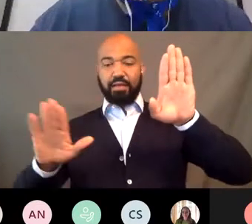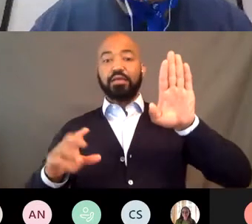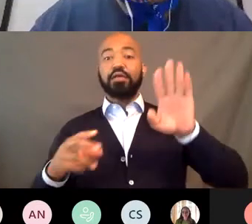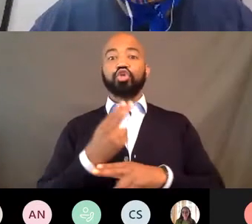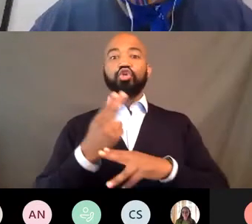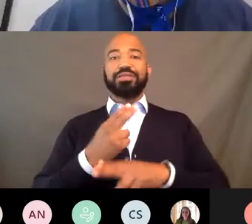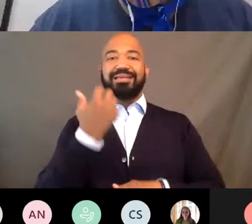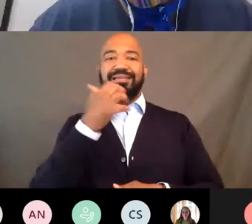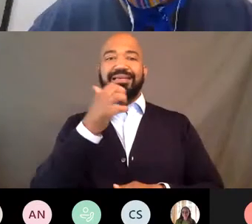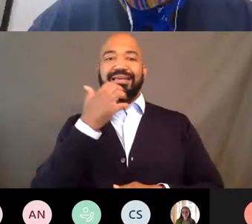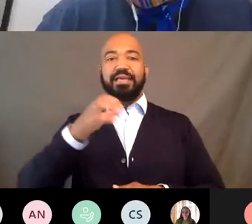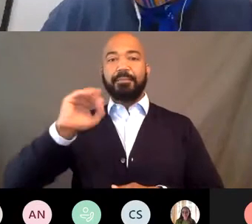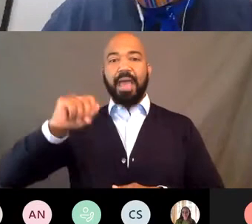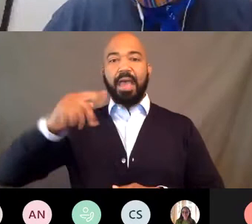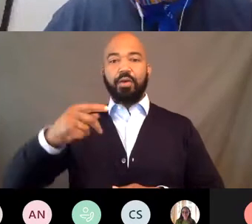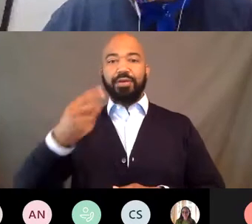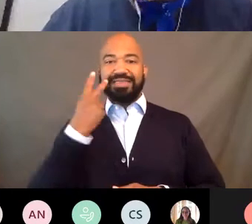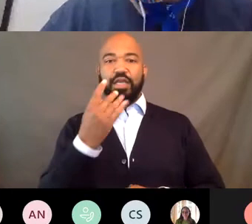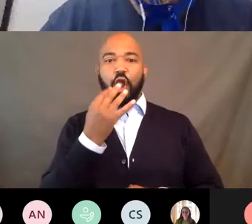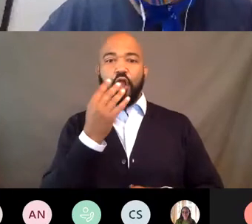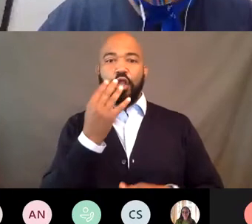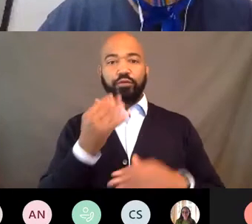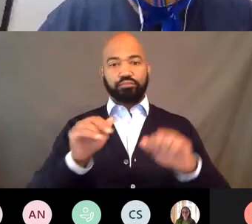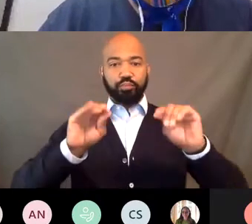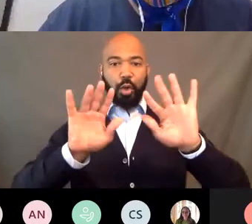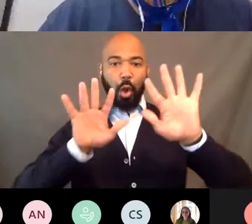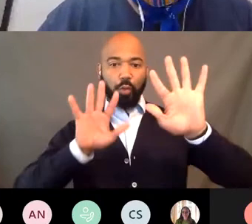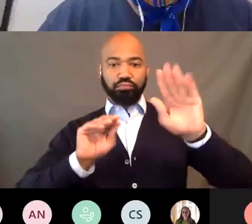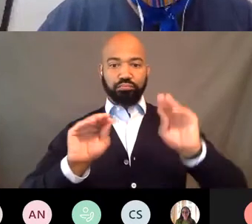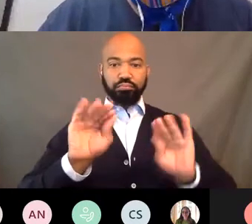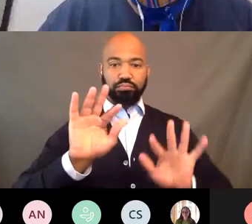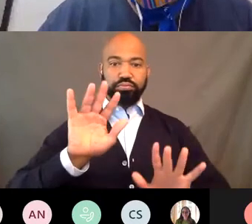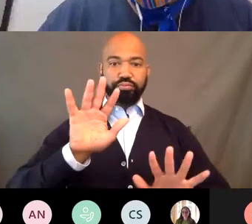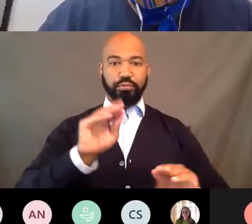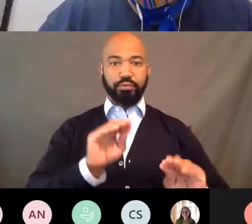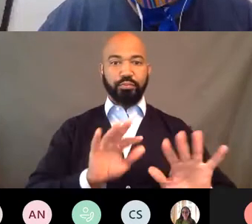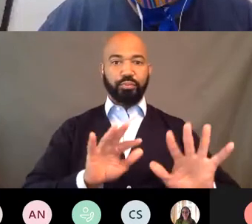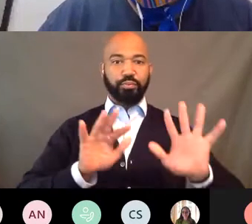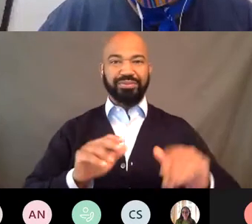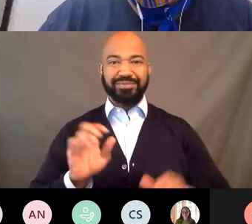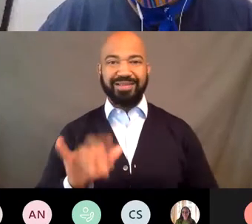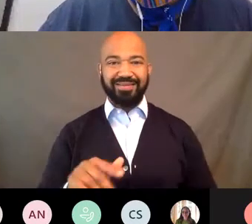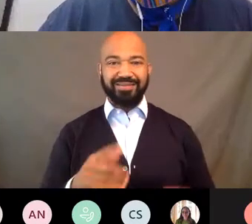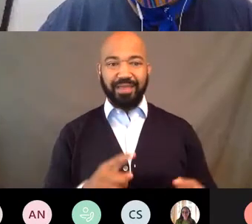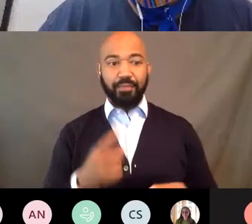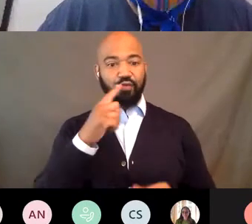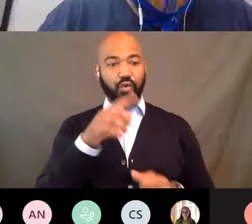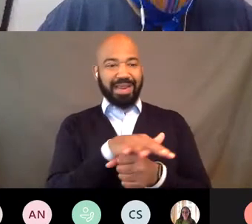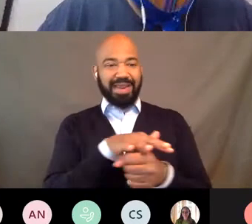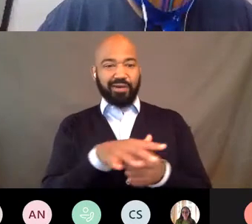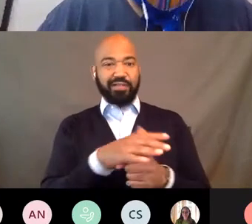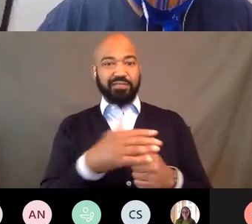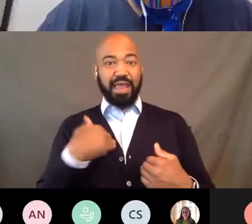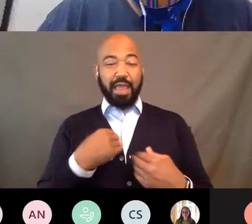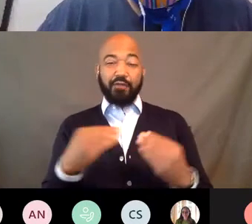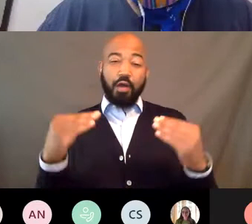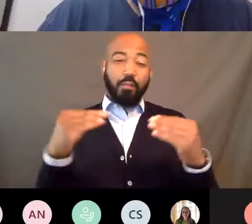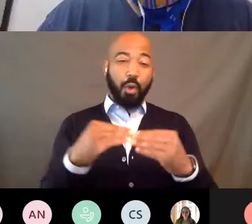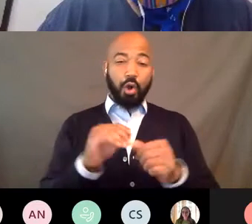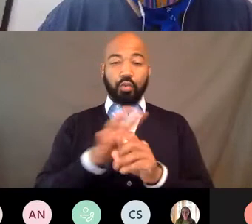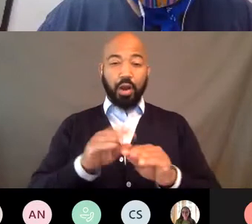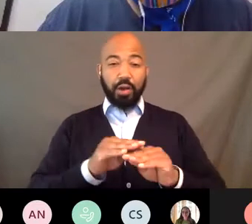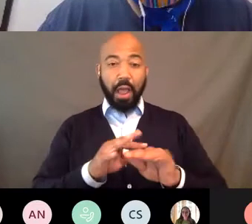and seeing that Alder districts or like those like areas with like higher for example, coronavirus cases